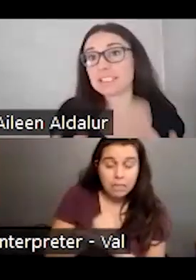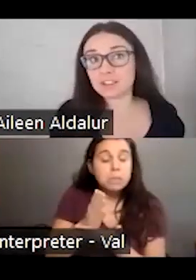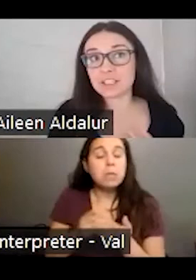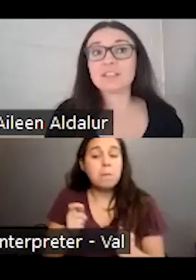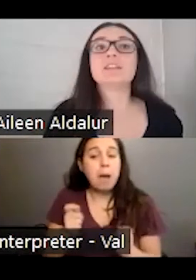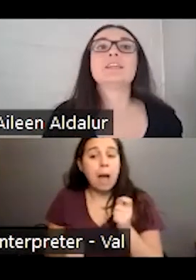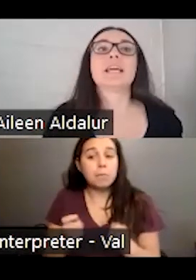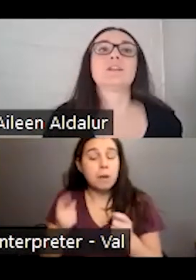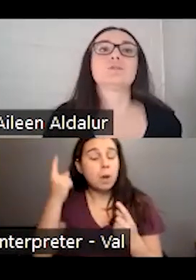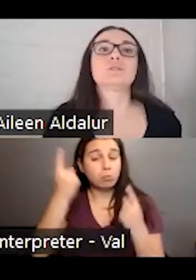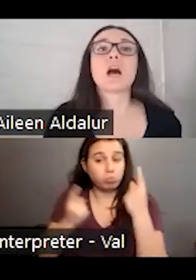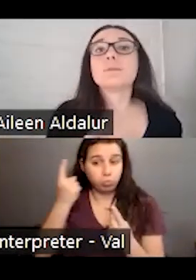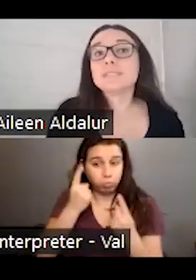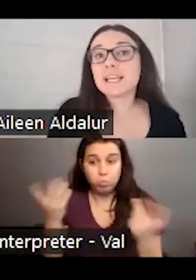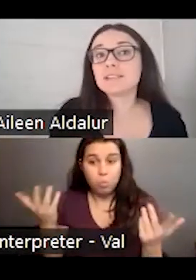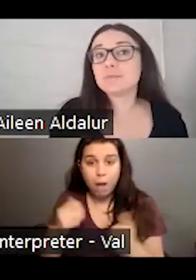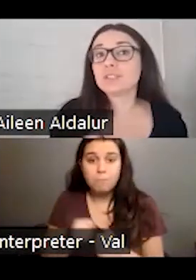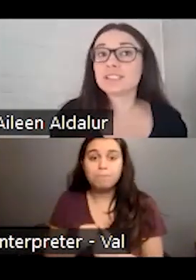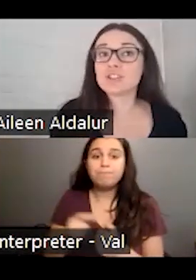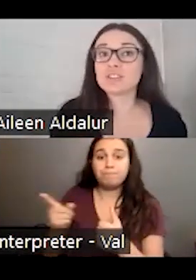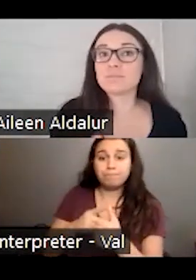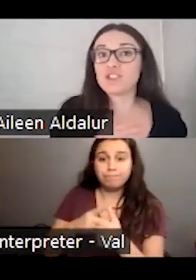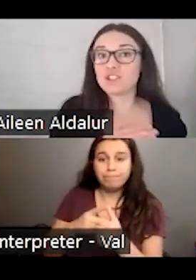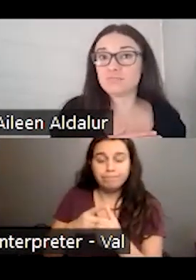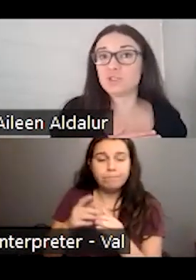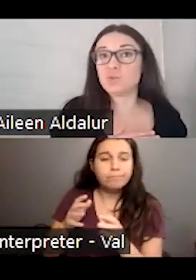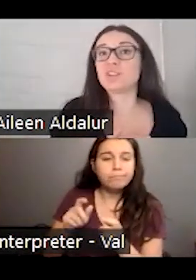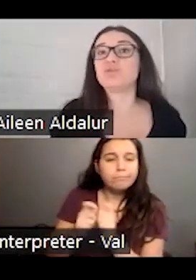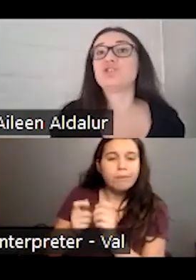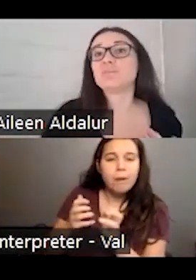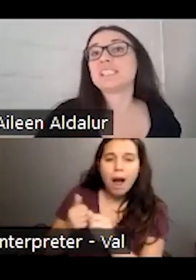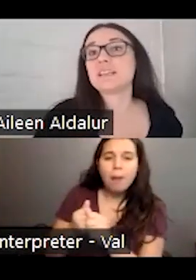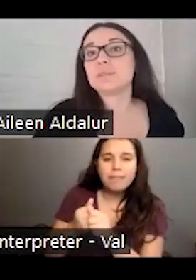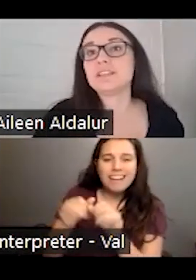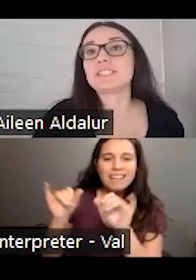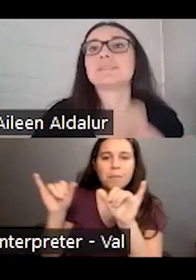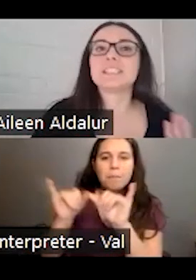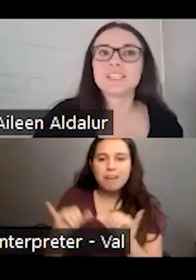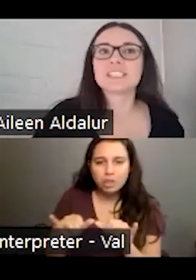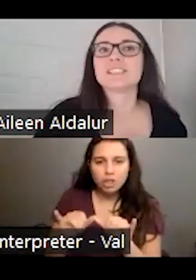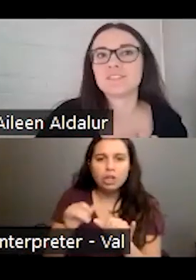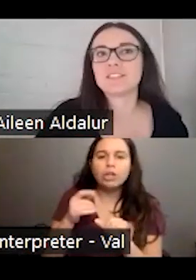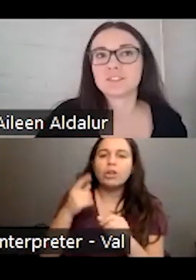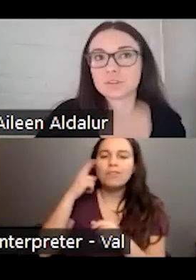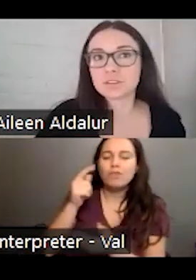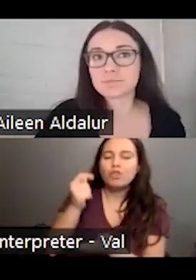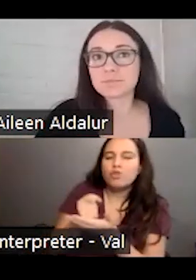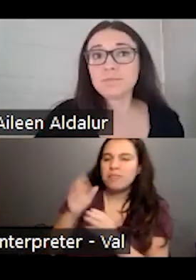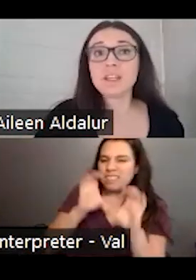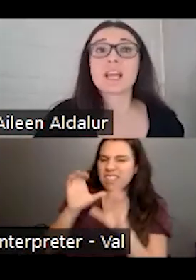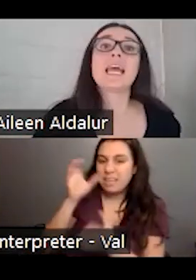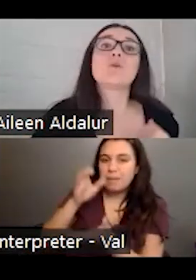that I'm considering include updating the pre-session measure to include treatment-seeking beliefs specific to deaf